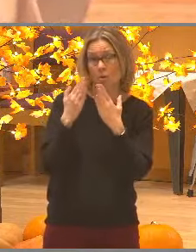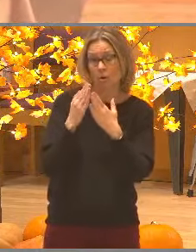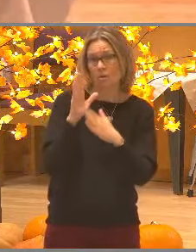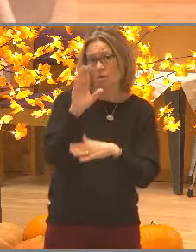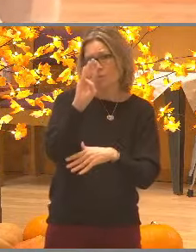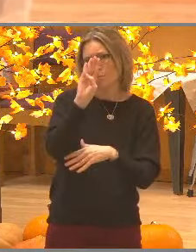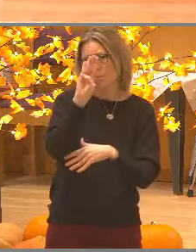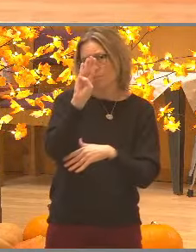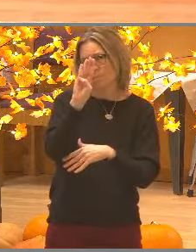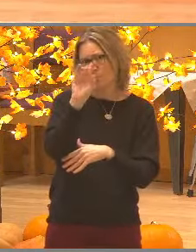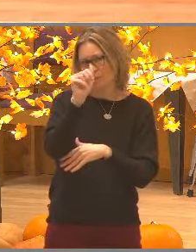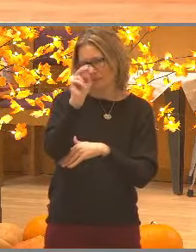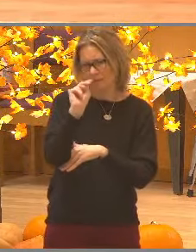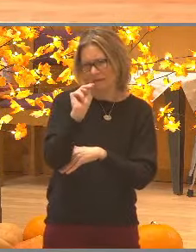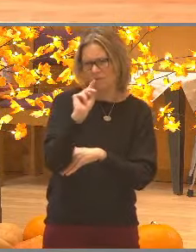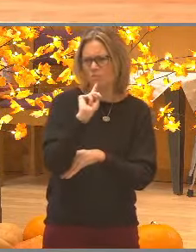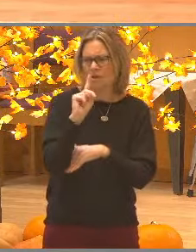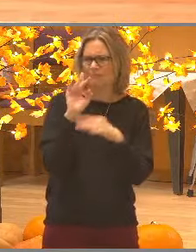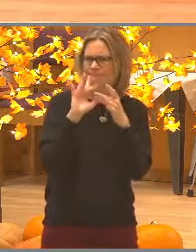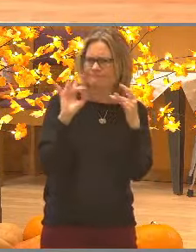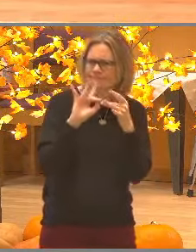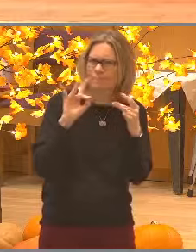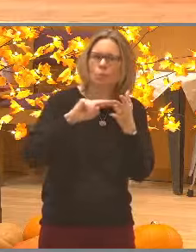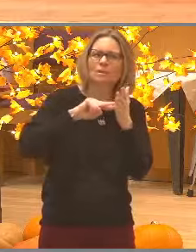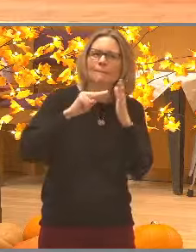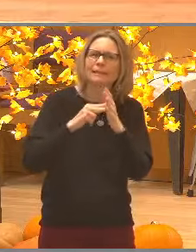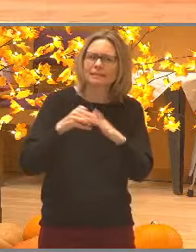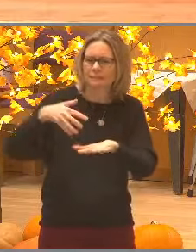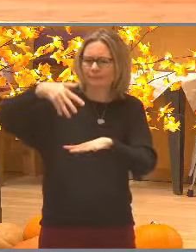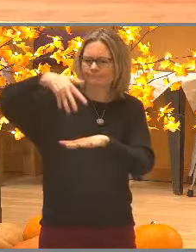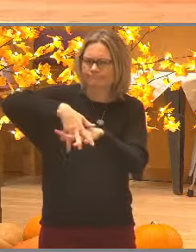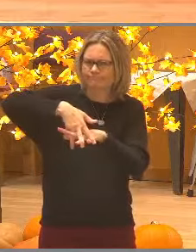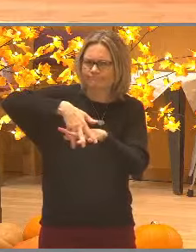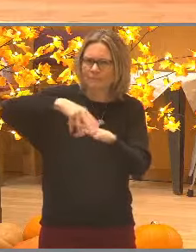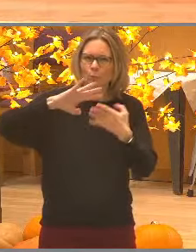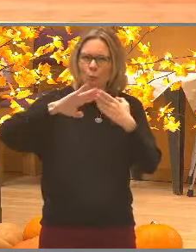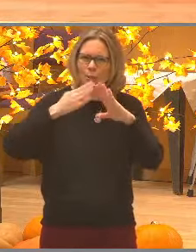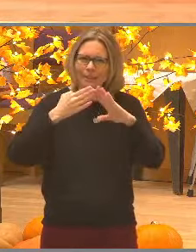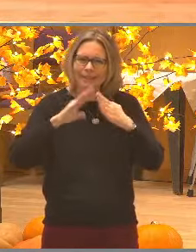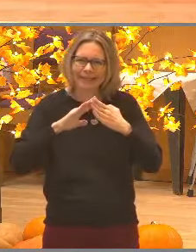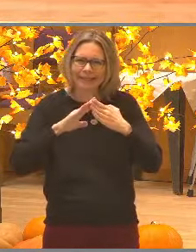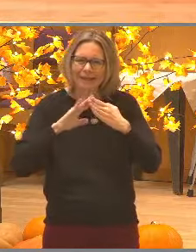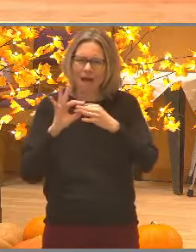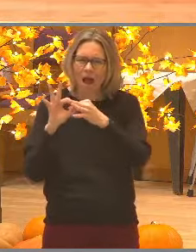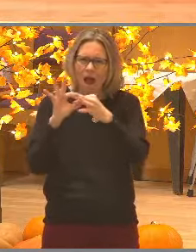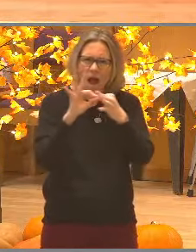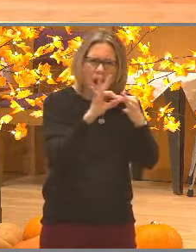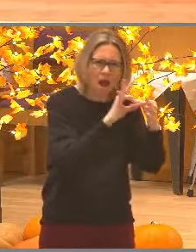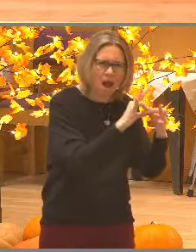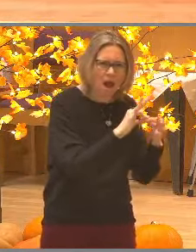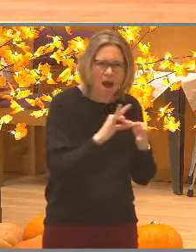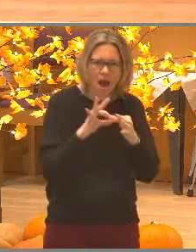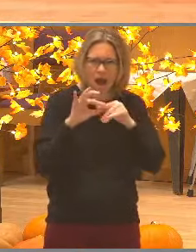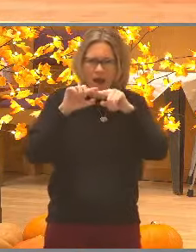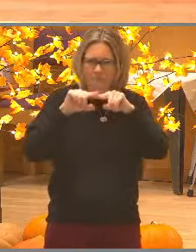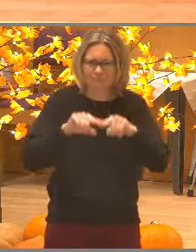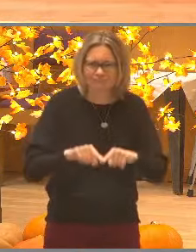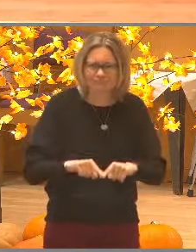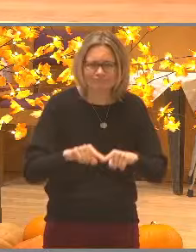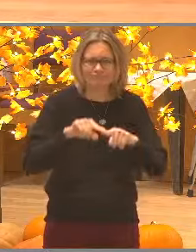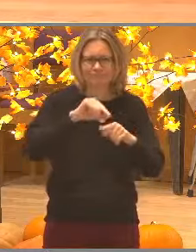what tells me about what it means to be rooted in community, interconnected and interdependent.